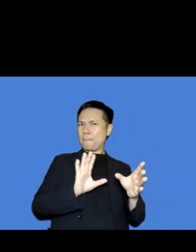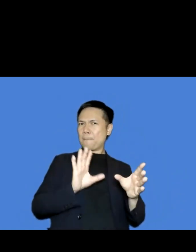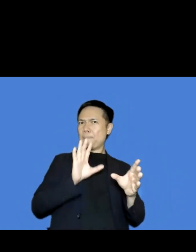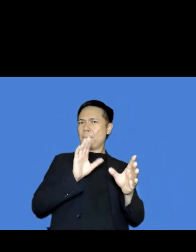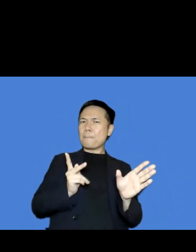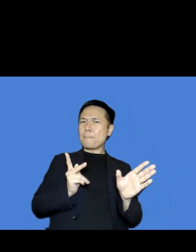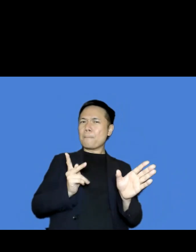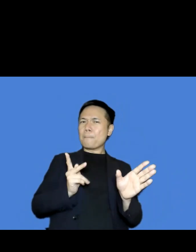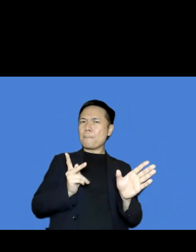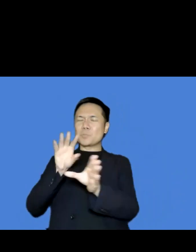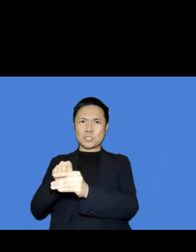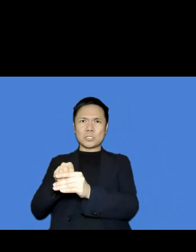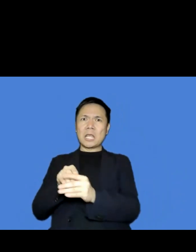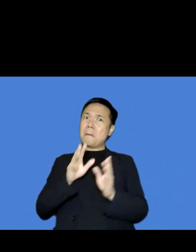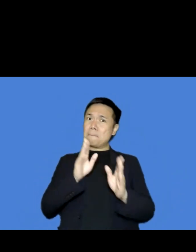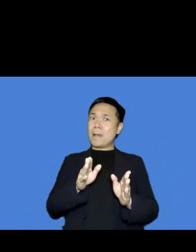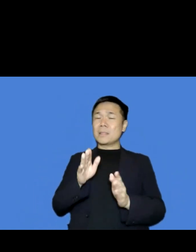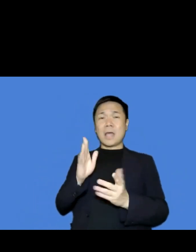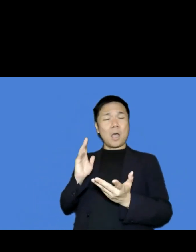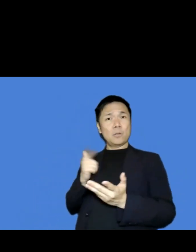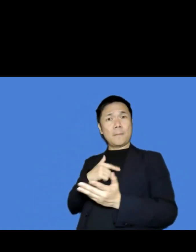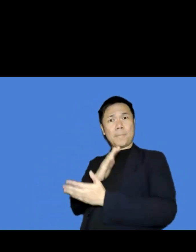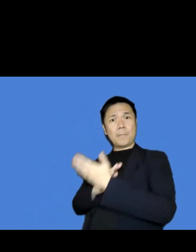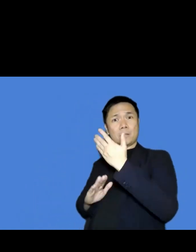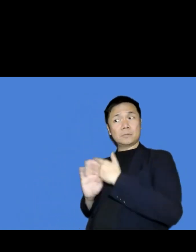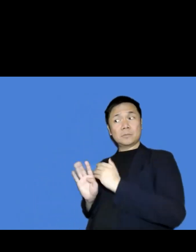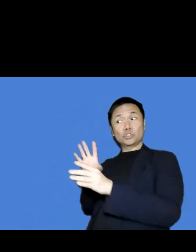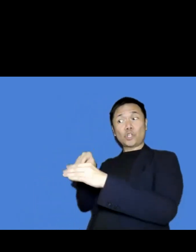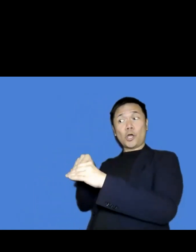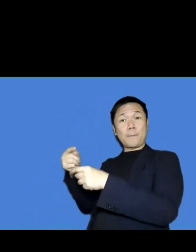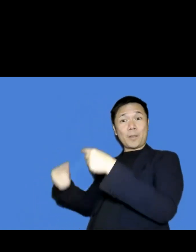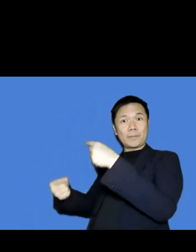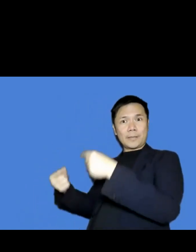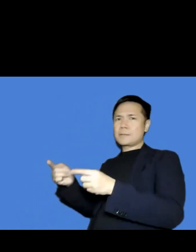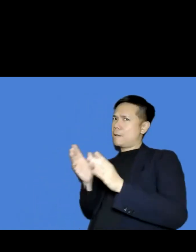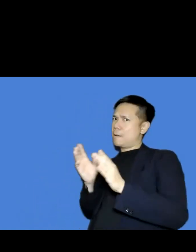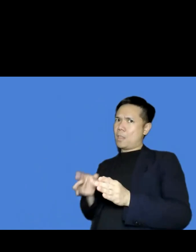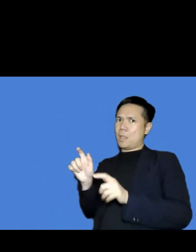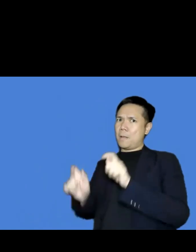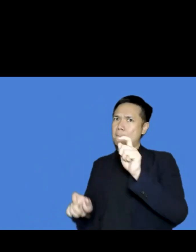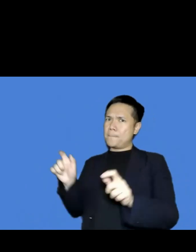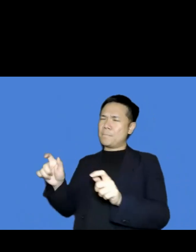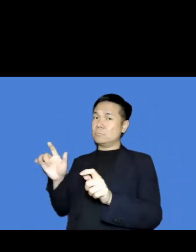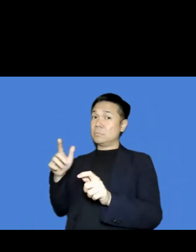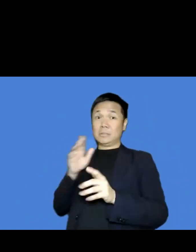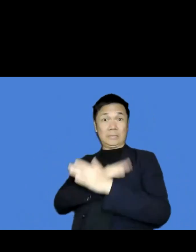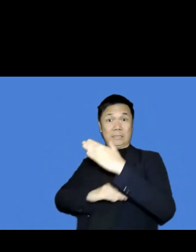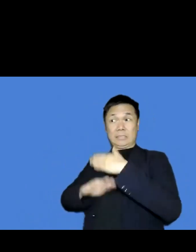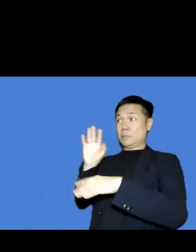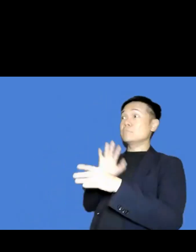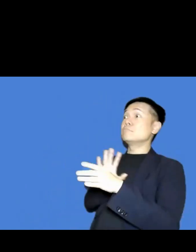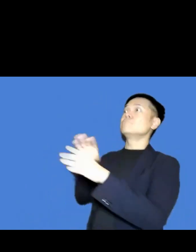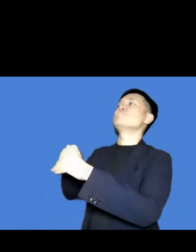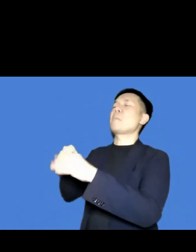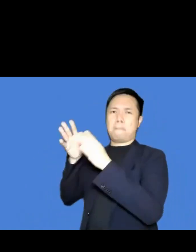disabilities. Persons with disabilities have to have a seat on the table, and they cannot continue to remain an